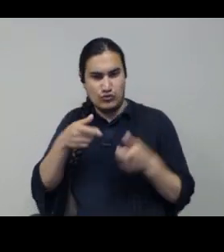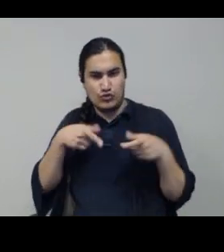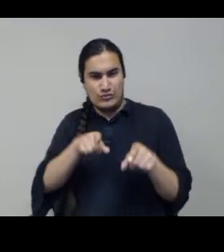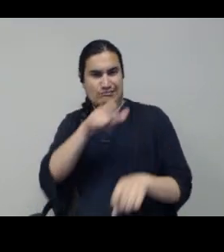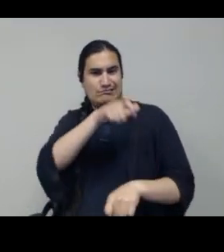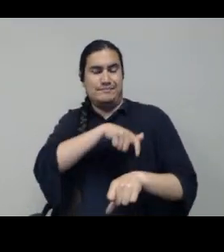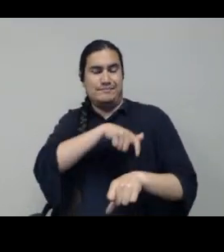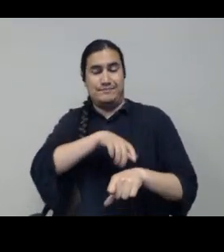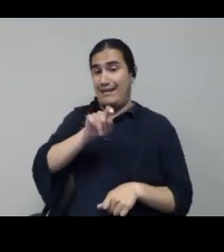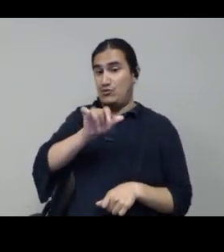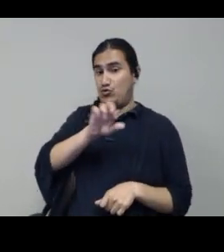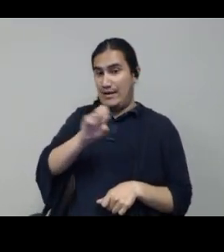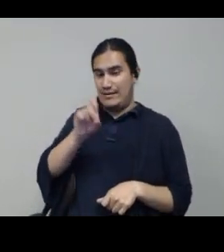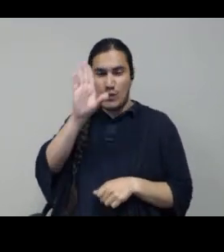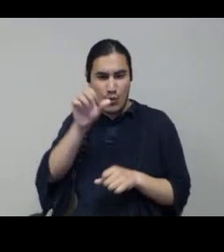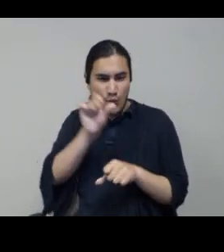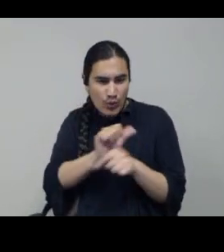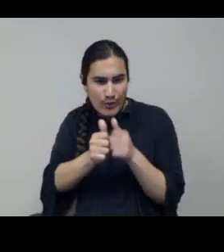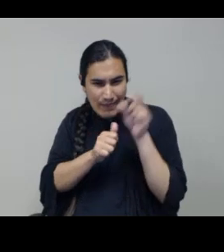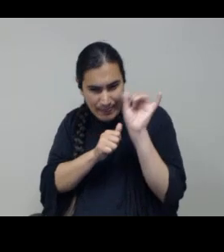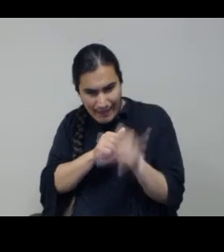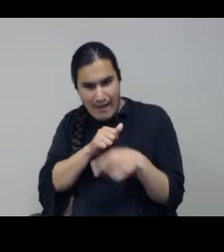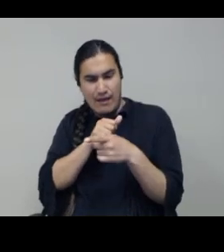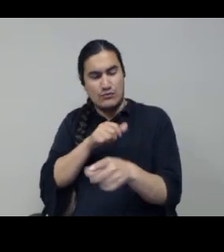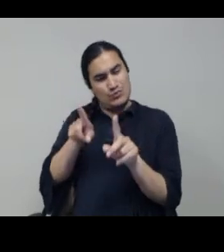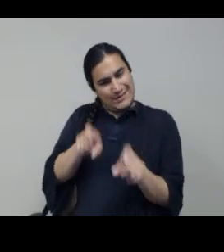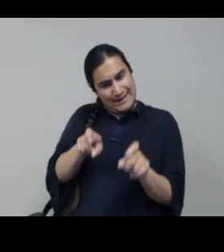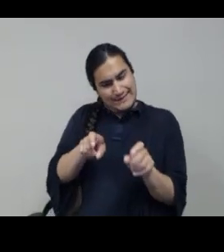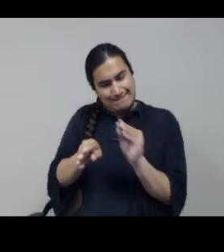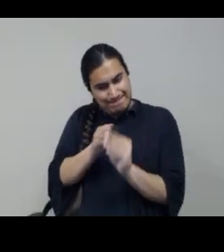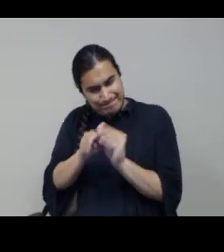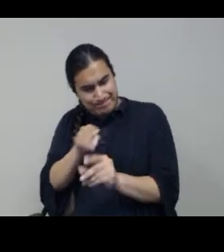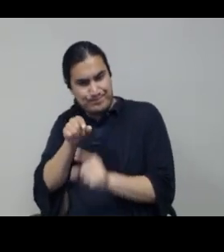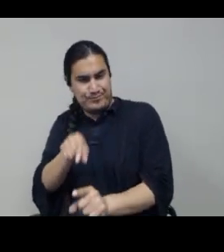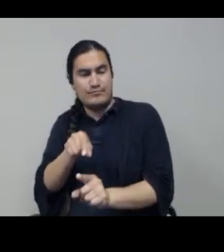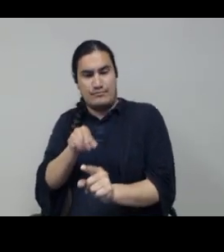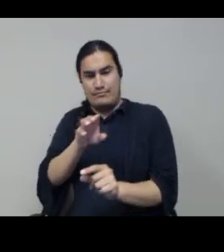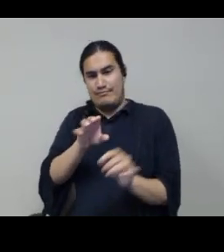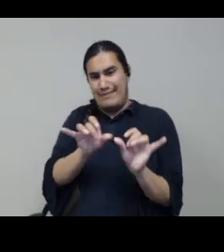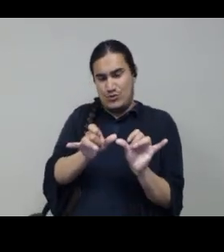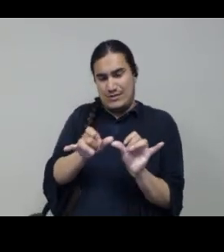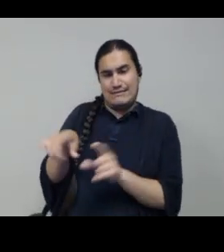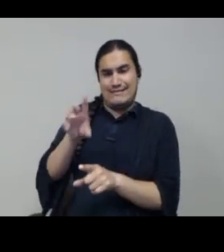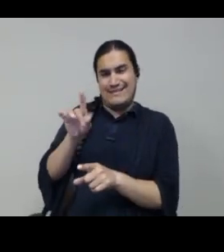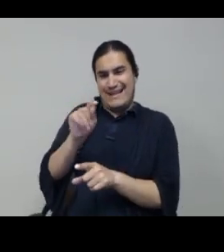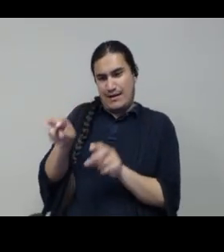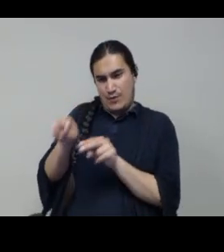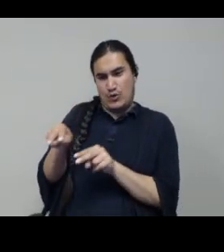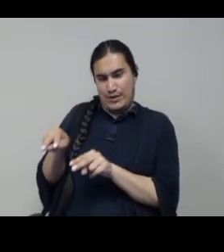work with its partners and districts to test and refine the performance metrics in the data monitoring effort.